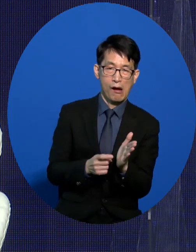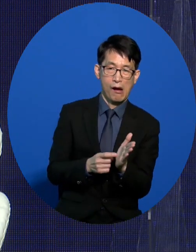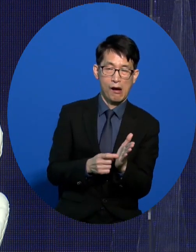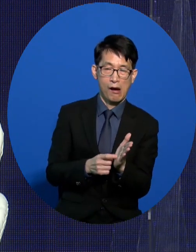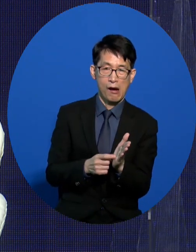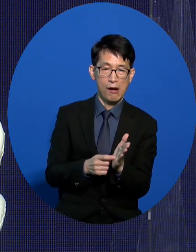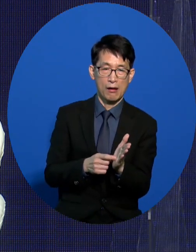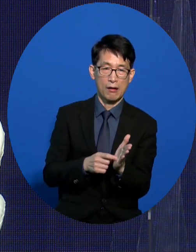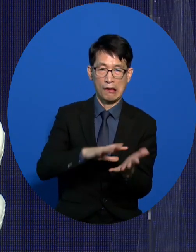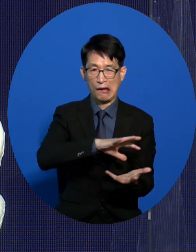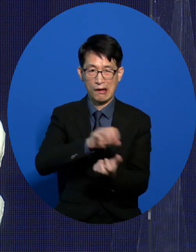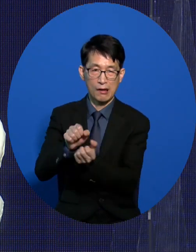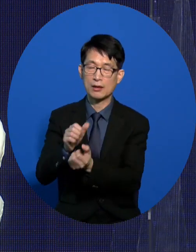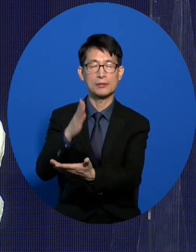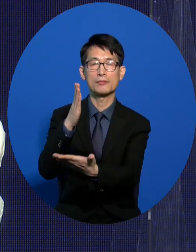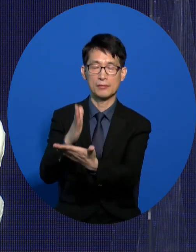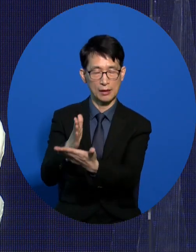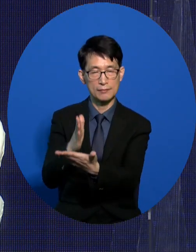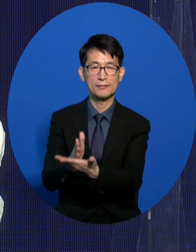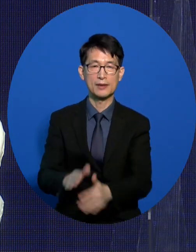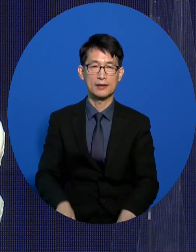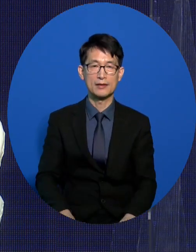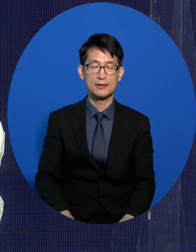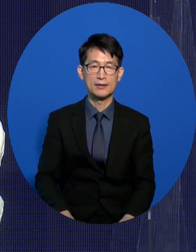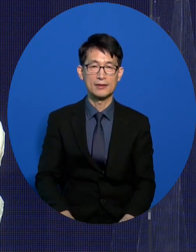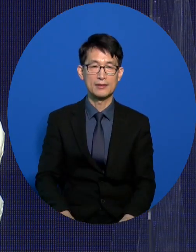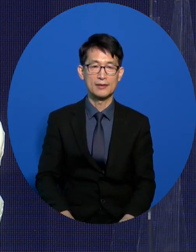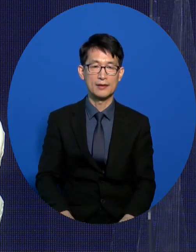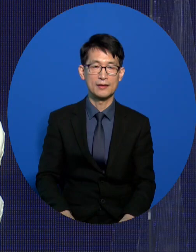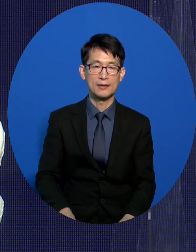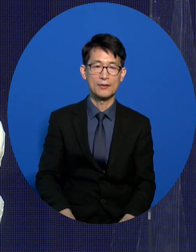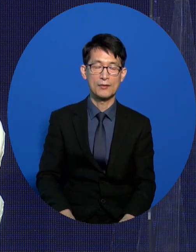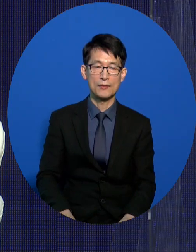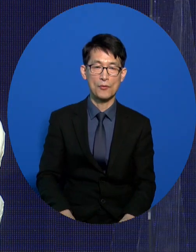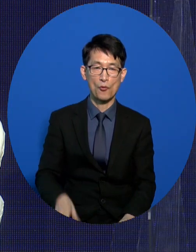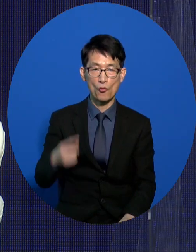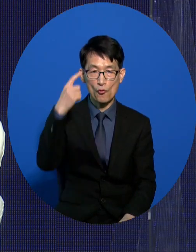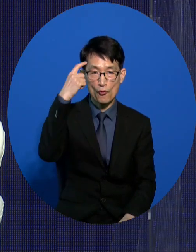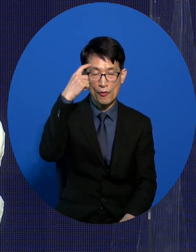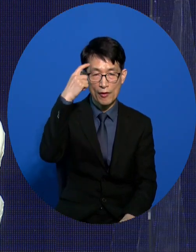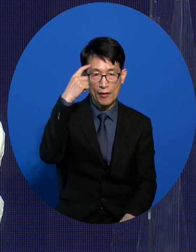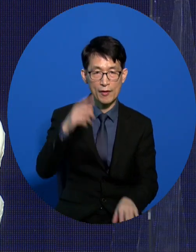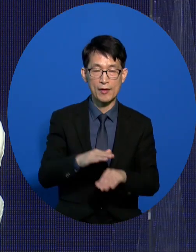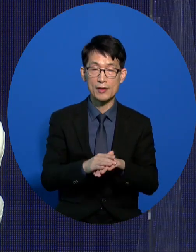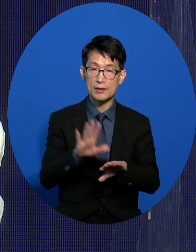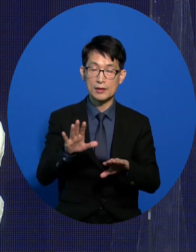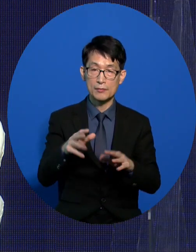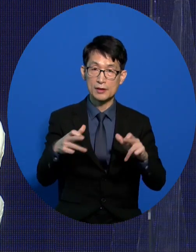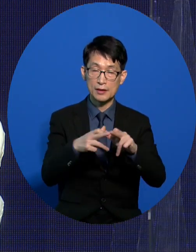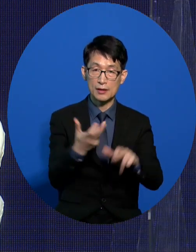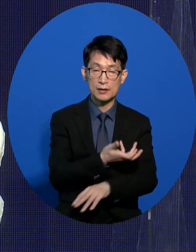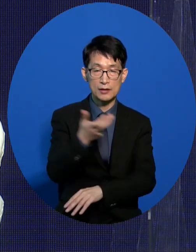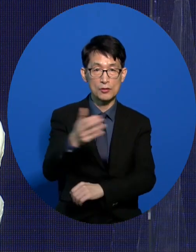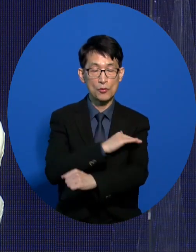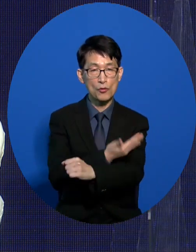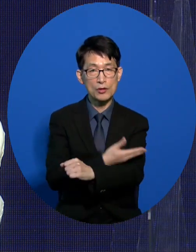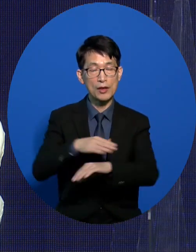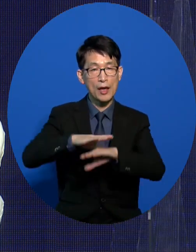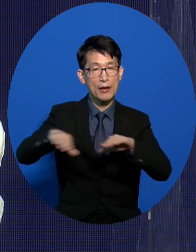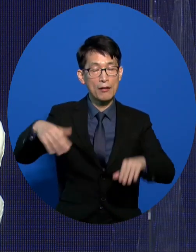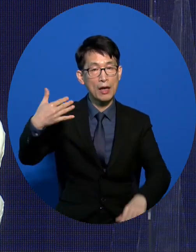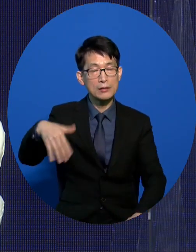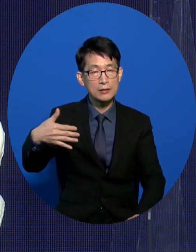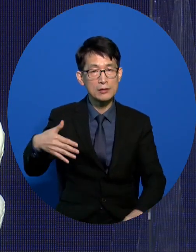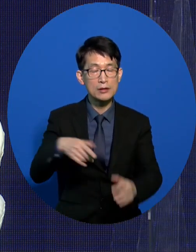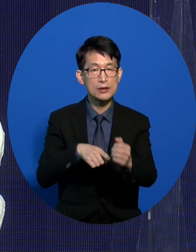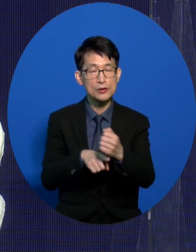are certain things that we need to consider. We have to be mindful of the care and the preparatory work that needs to go into